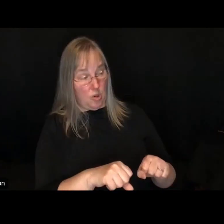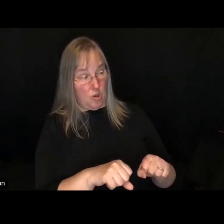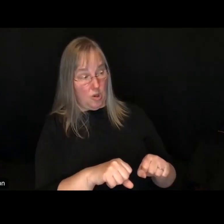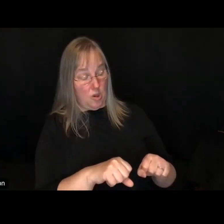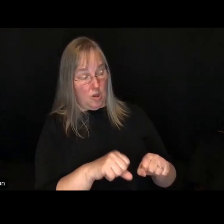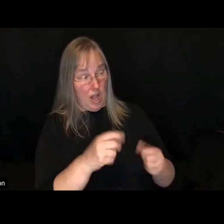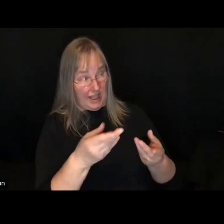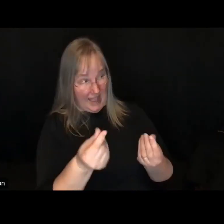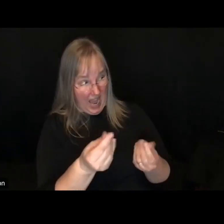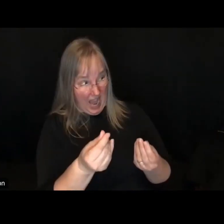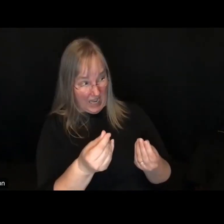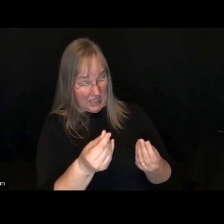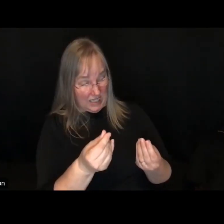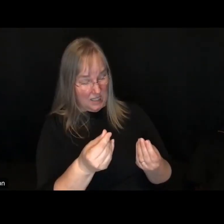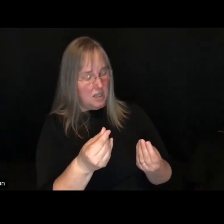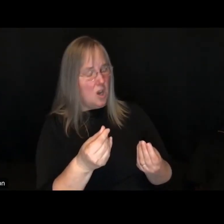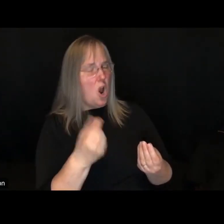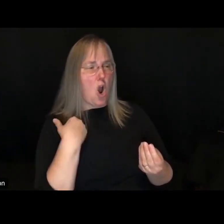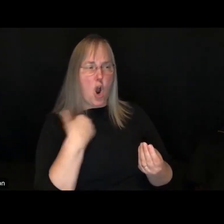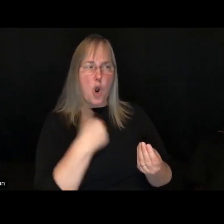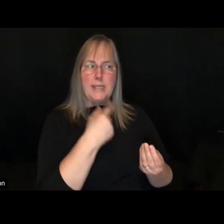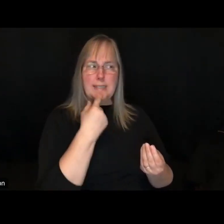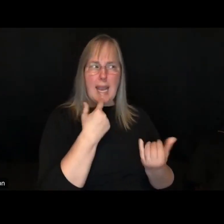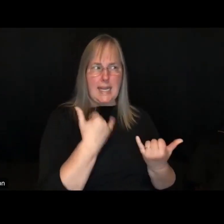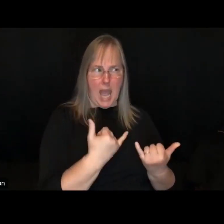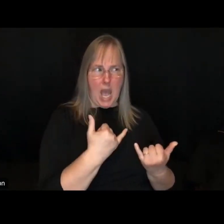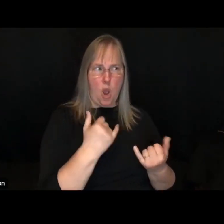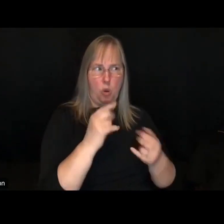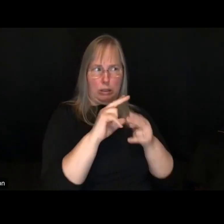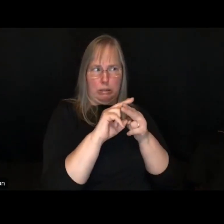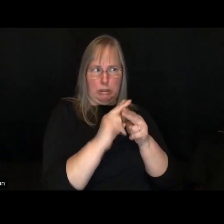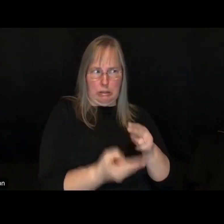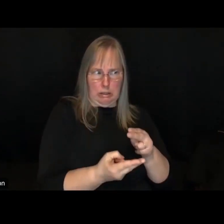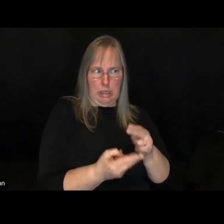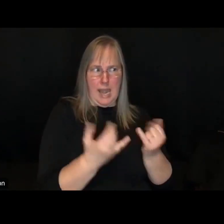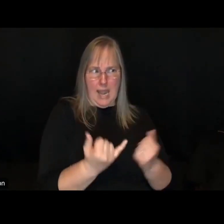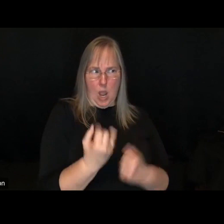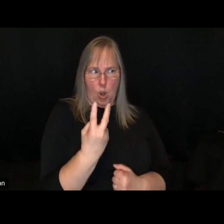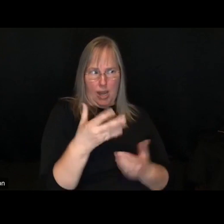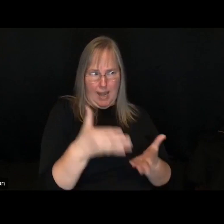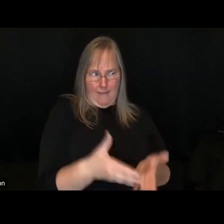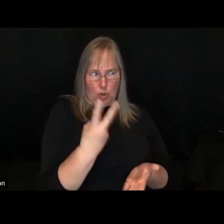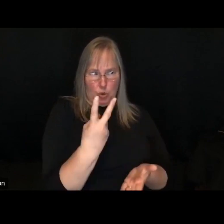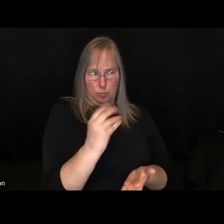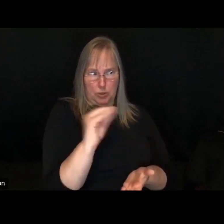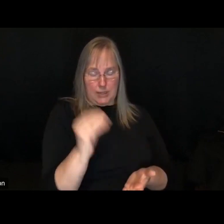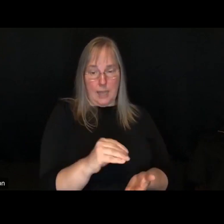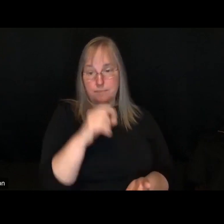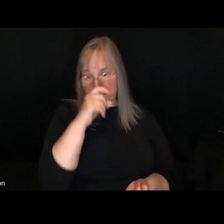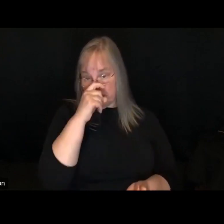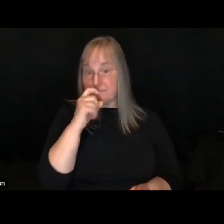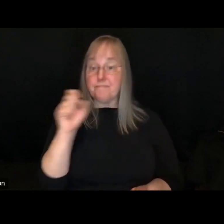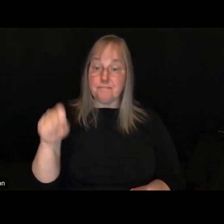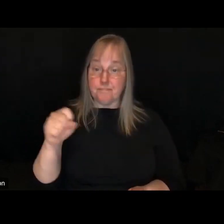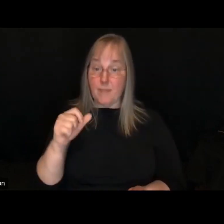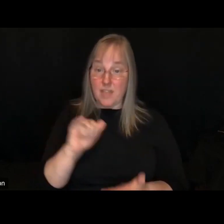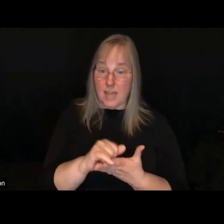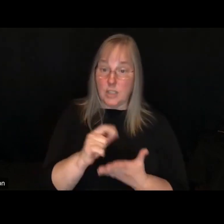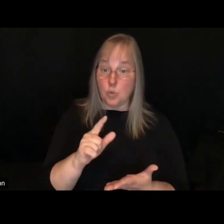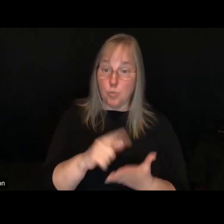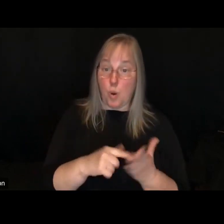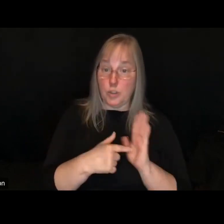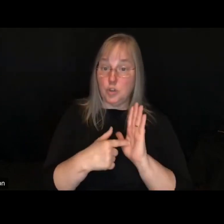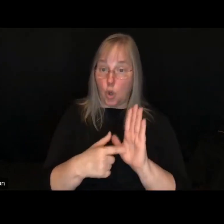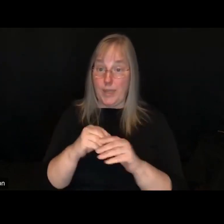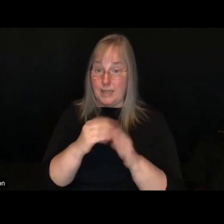developable land. So are we saying now we're down to 2%? Well, right, that is what we put forth in the plan. I'd have